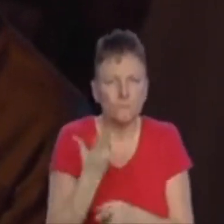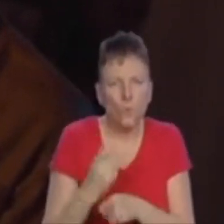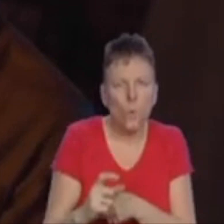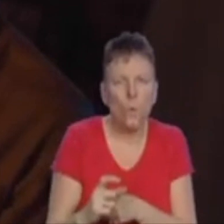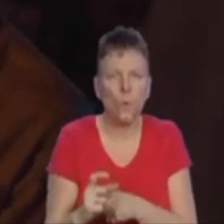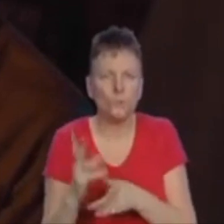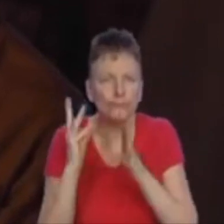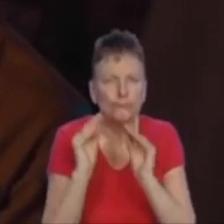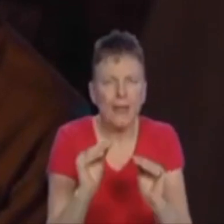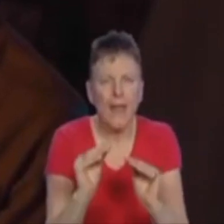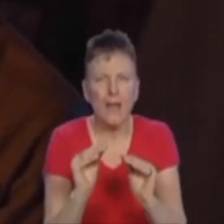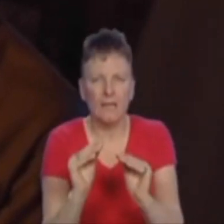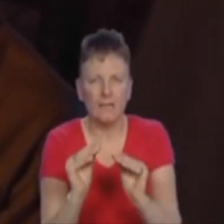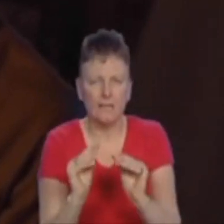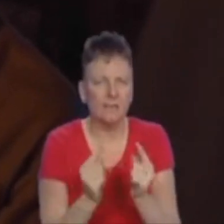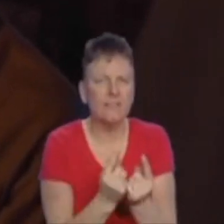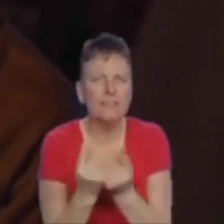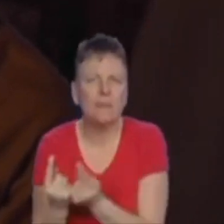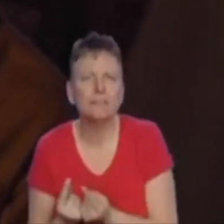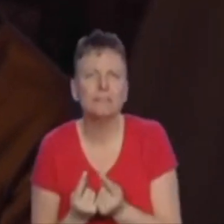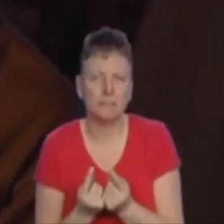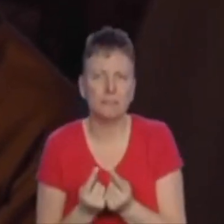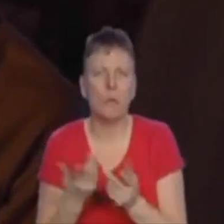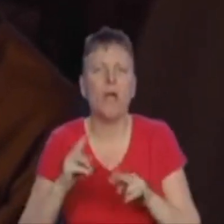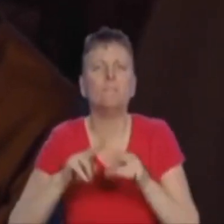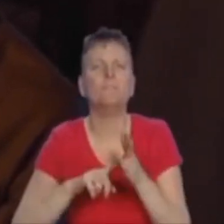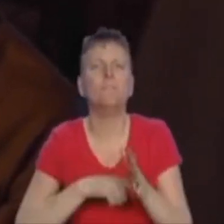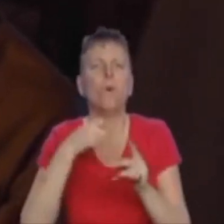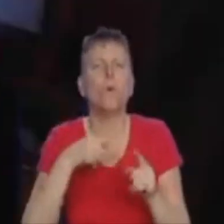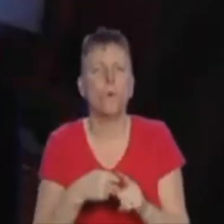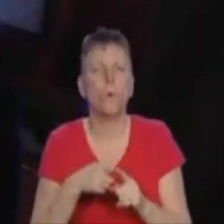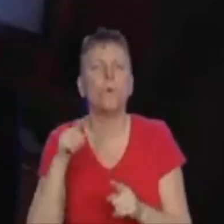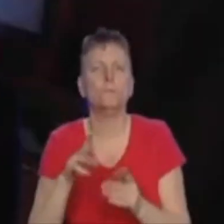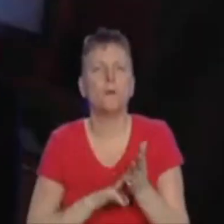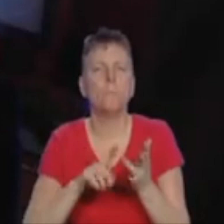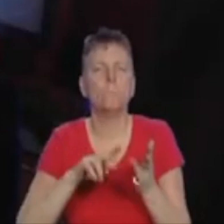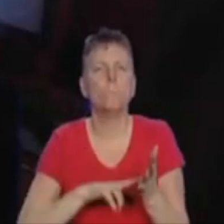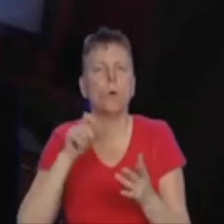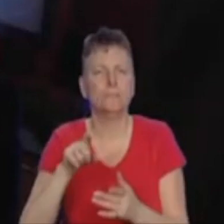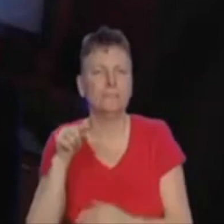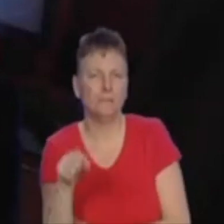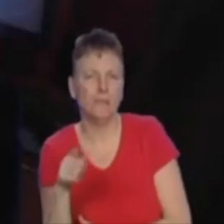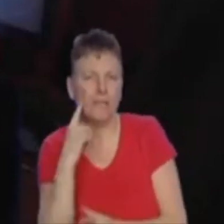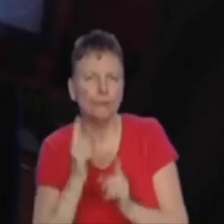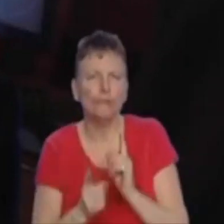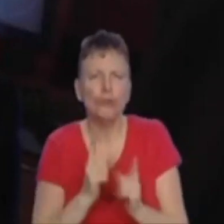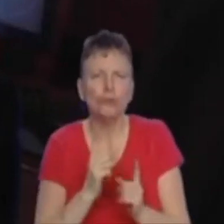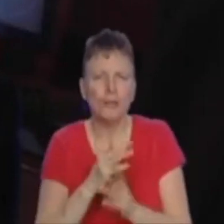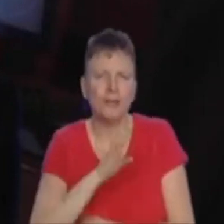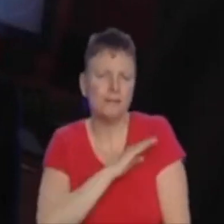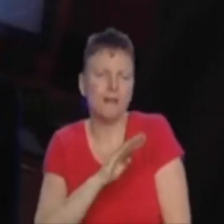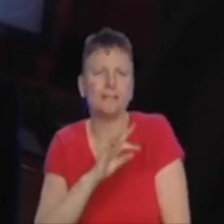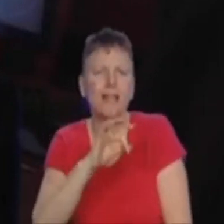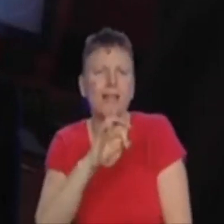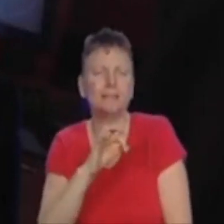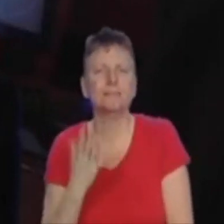former SAS sergeant who was involved in the 1980 siege of the Iranian embassy. They're taught to use the Browning 9mm pistol, standard British